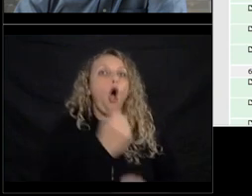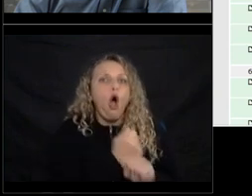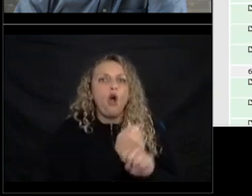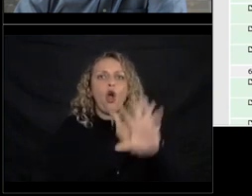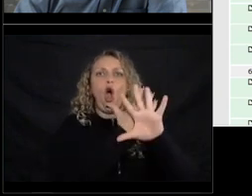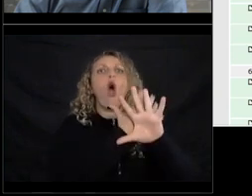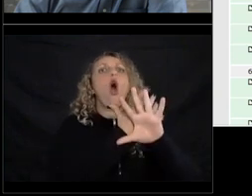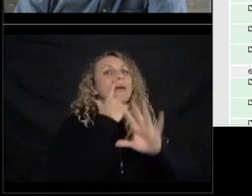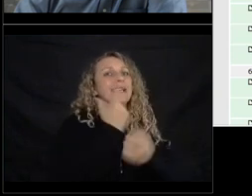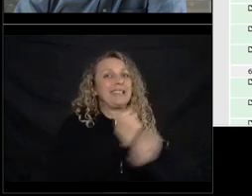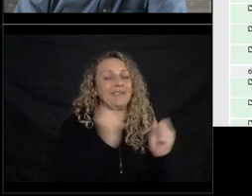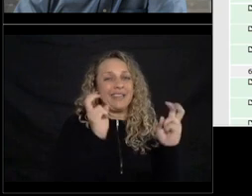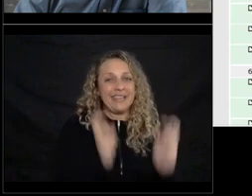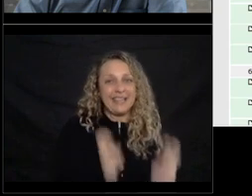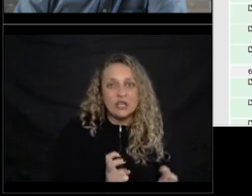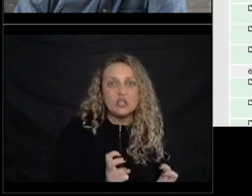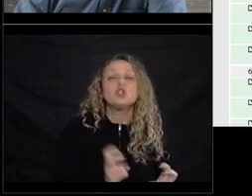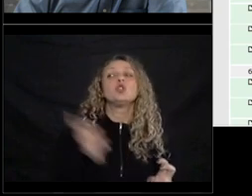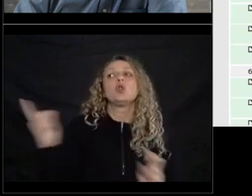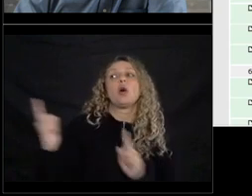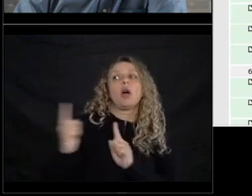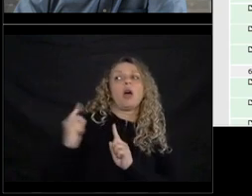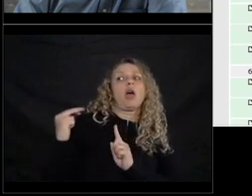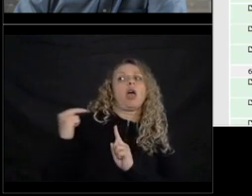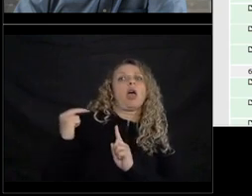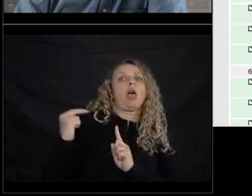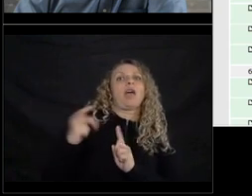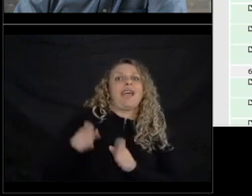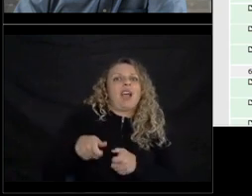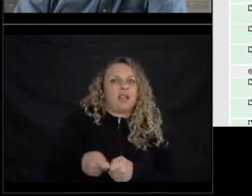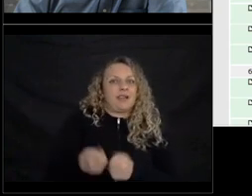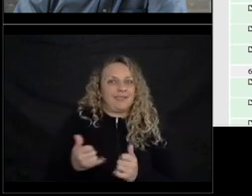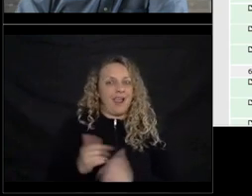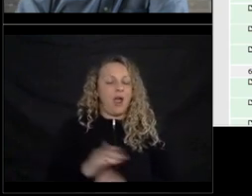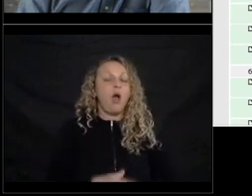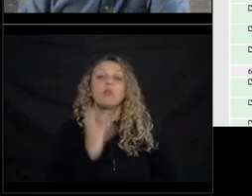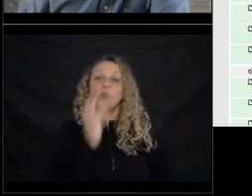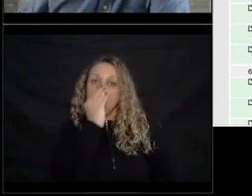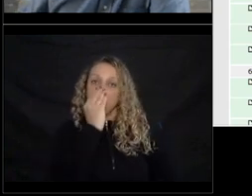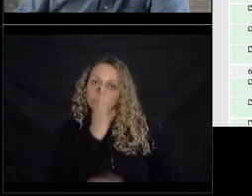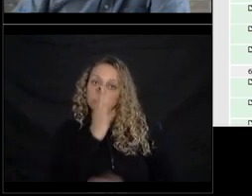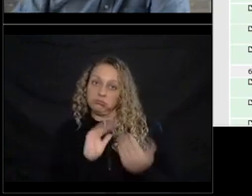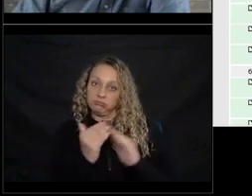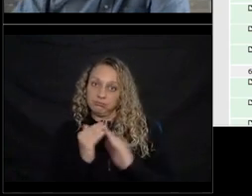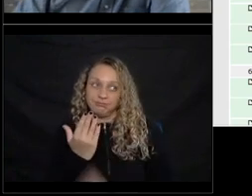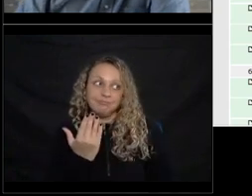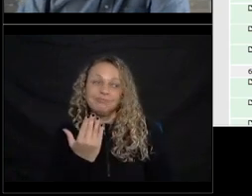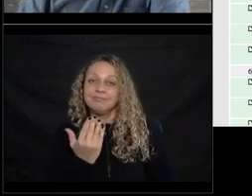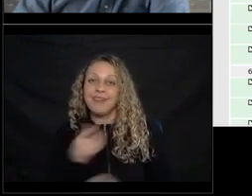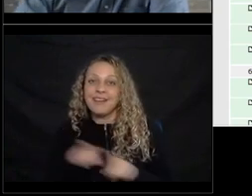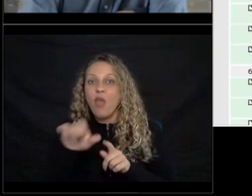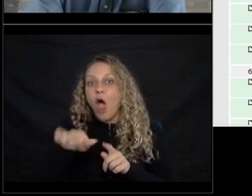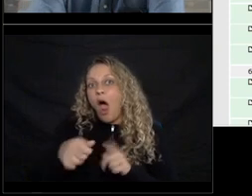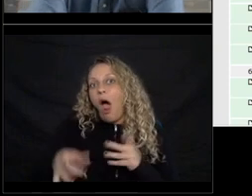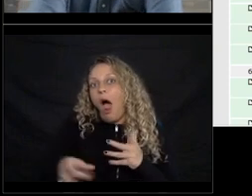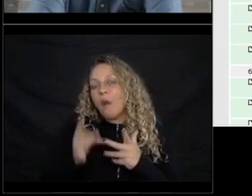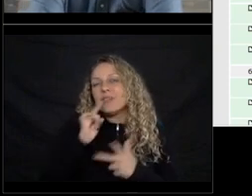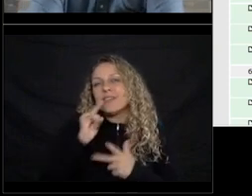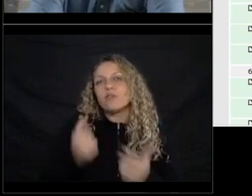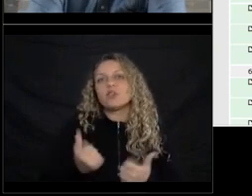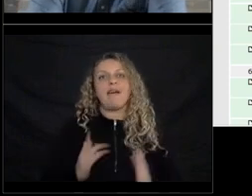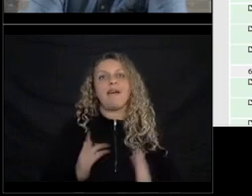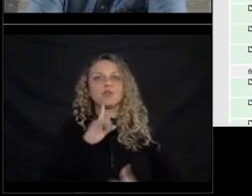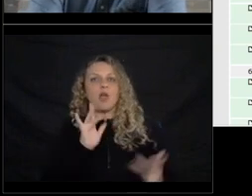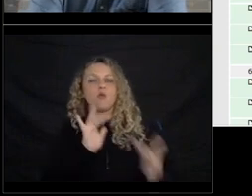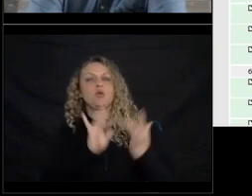to safety issues if they're close by their abuser. So just wanted your community to know that as another option for survivors to reach out.